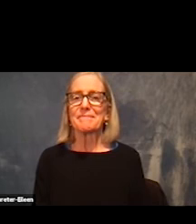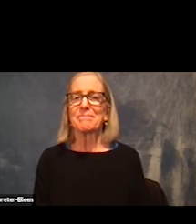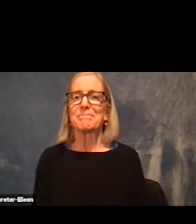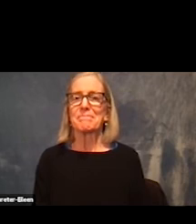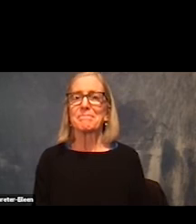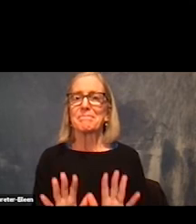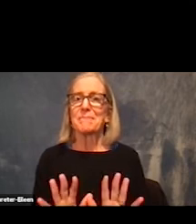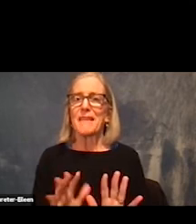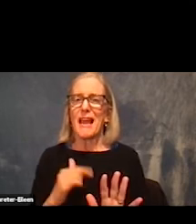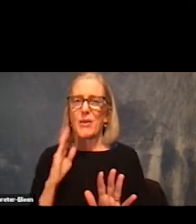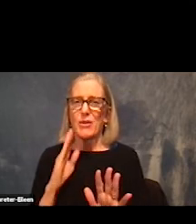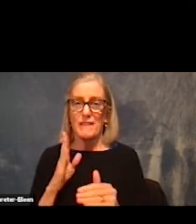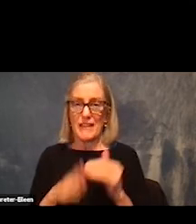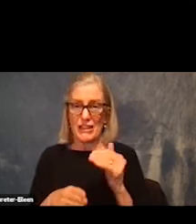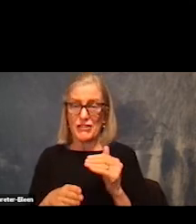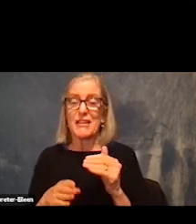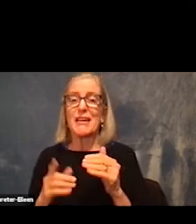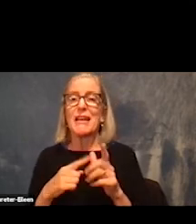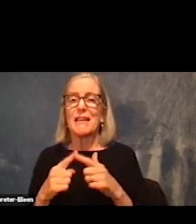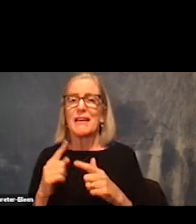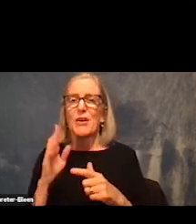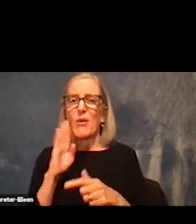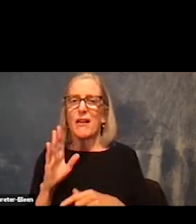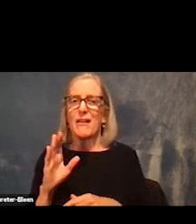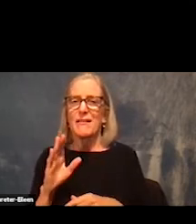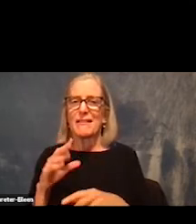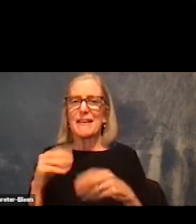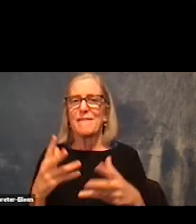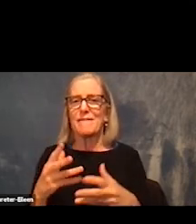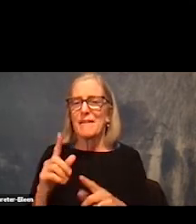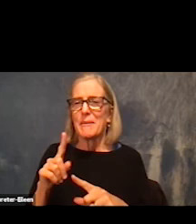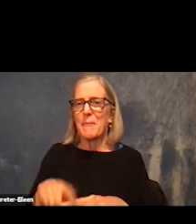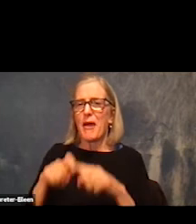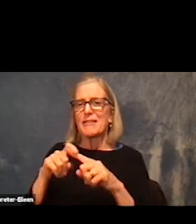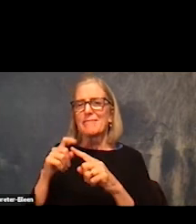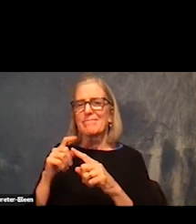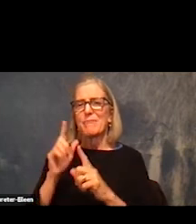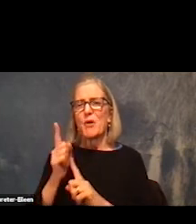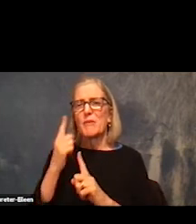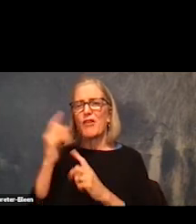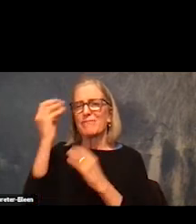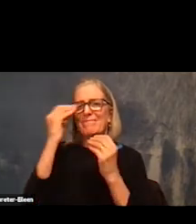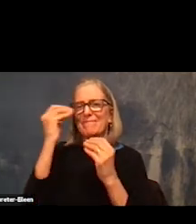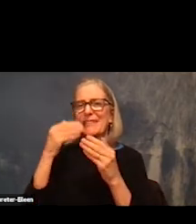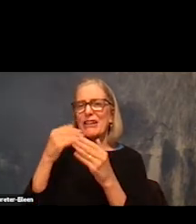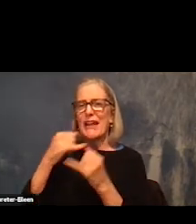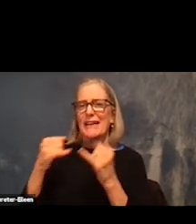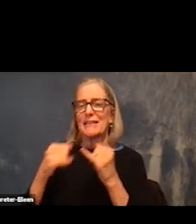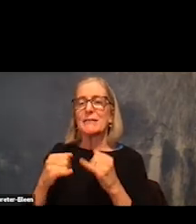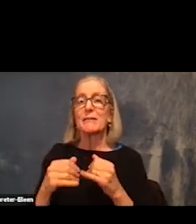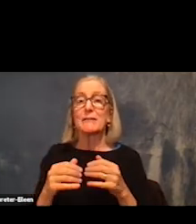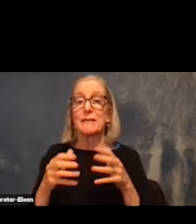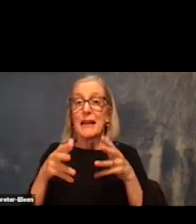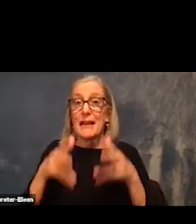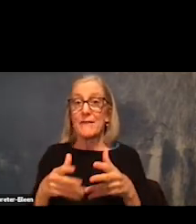do this and then we'll come back and we'll give you a pause moment at the end. Now, the last two tips, evaluation.